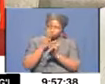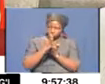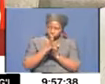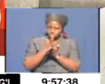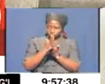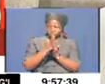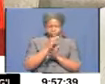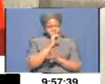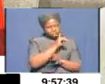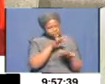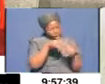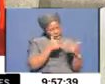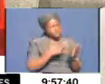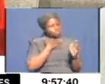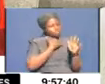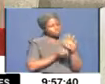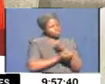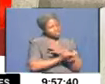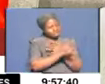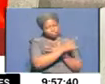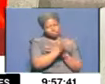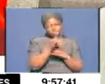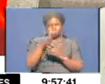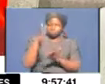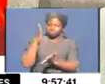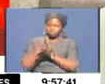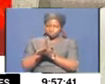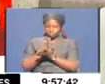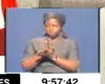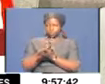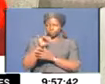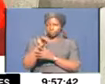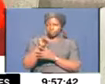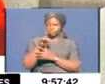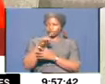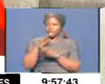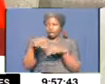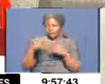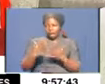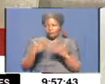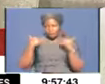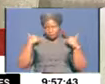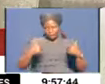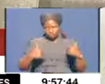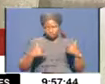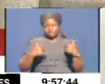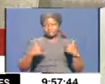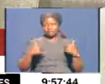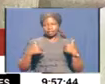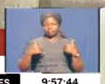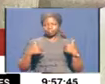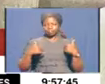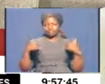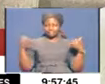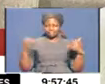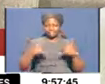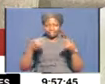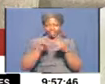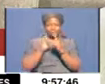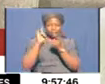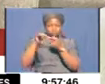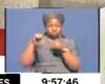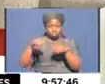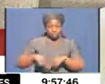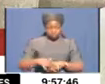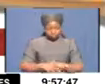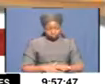I'd like to describe you. Yes, that is for a fact. And that is how I am up to date. Yeah. And of course,